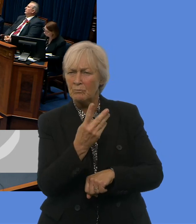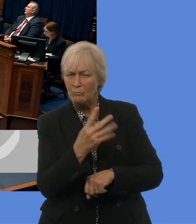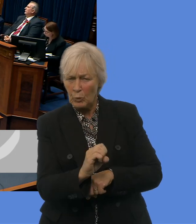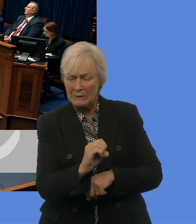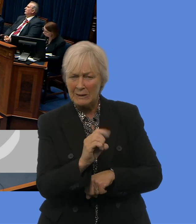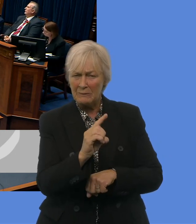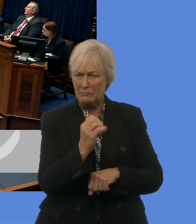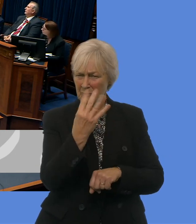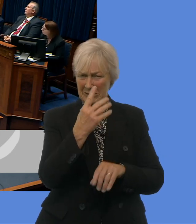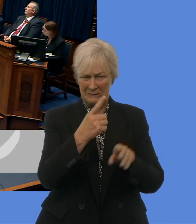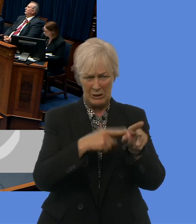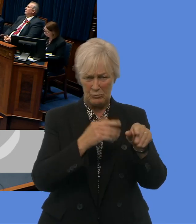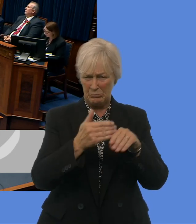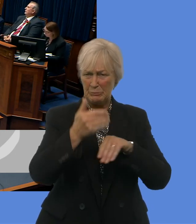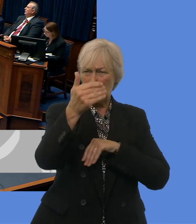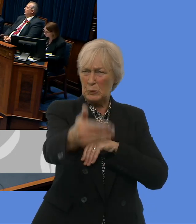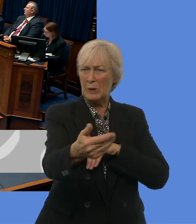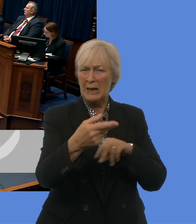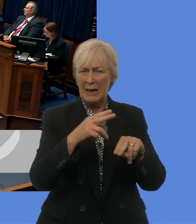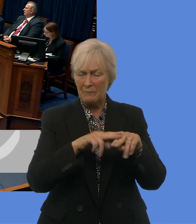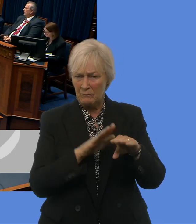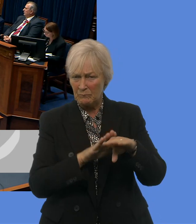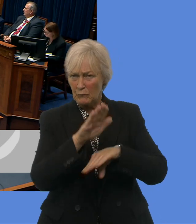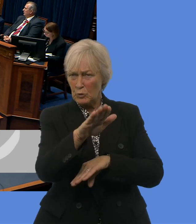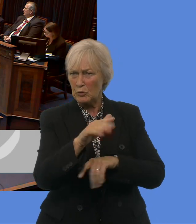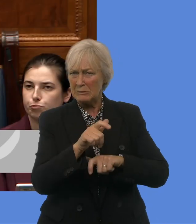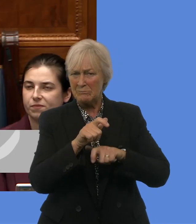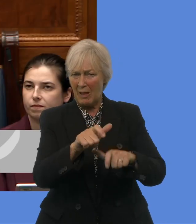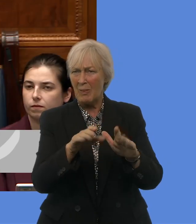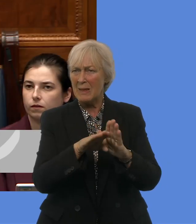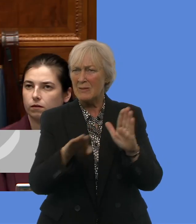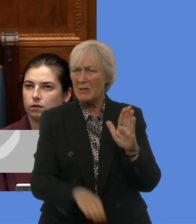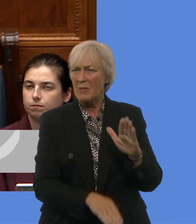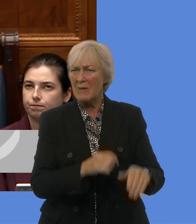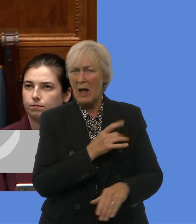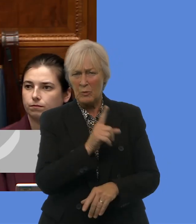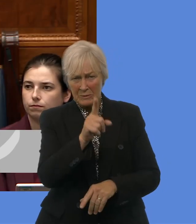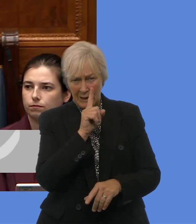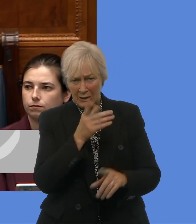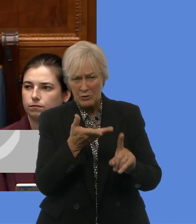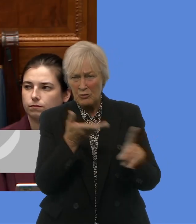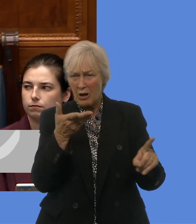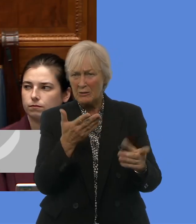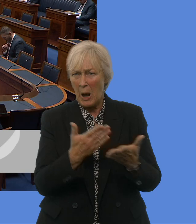15 years away, and if that was the case, we still would be higher than the south of Ireland. Do you feel those targets are ambitious?